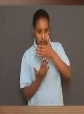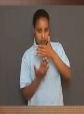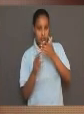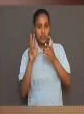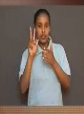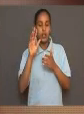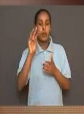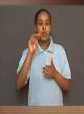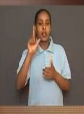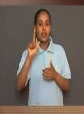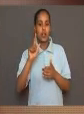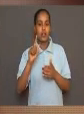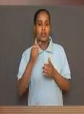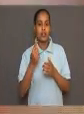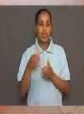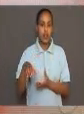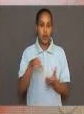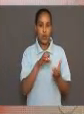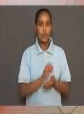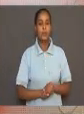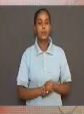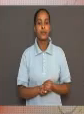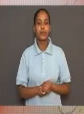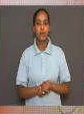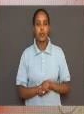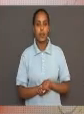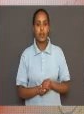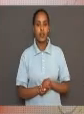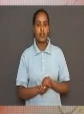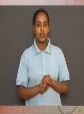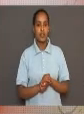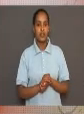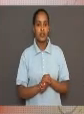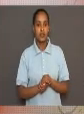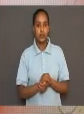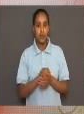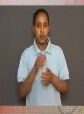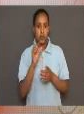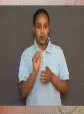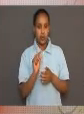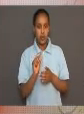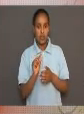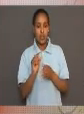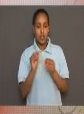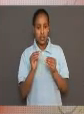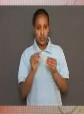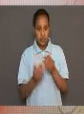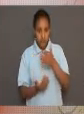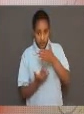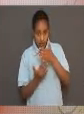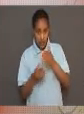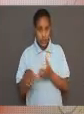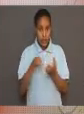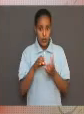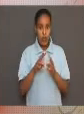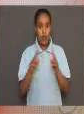3 milliliters of the liquid. The smell of the product, or distilled liquid, will